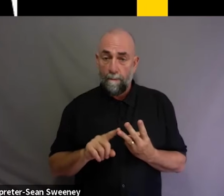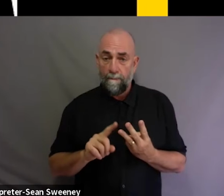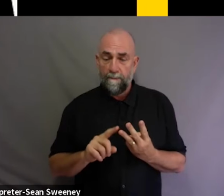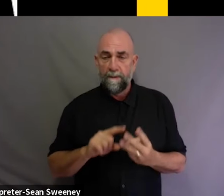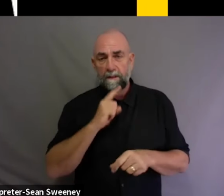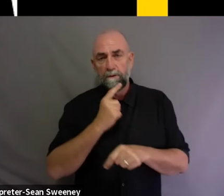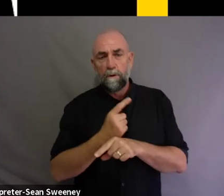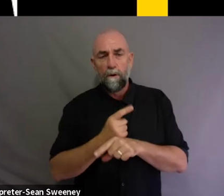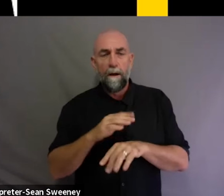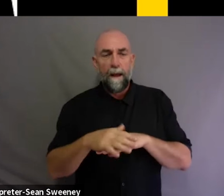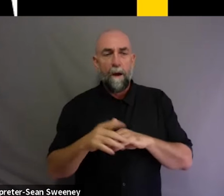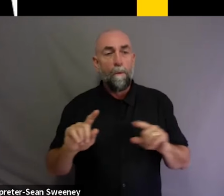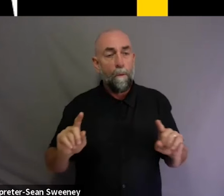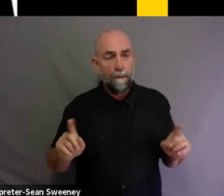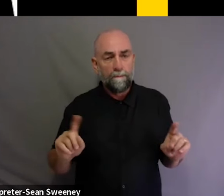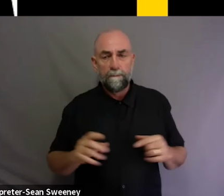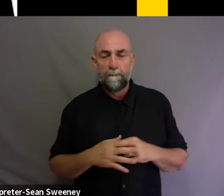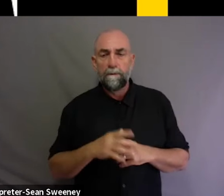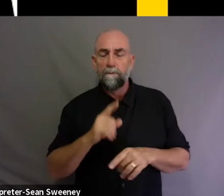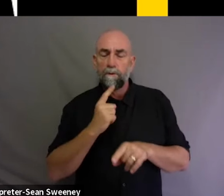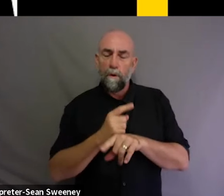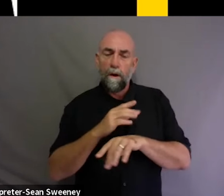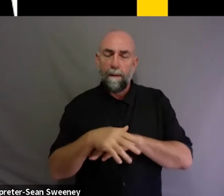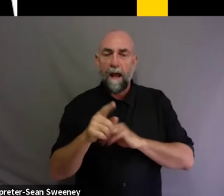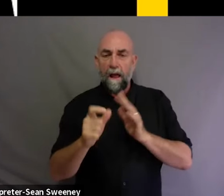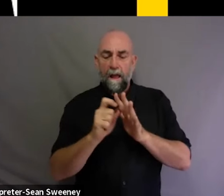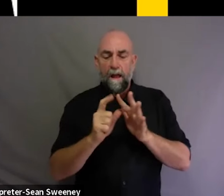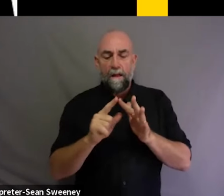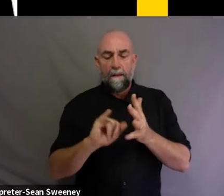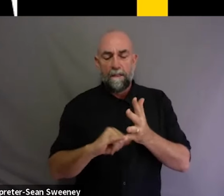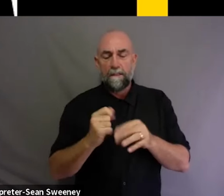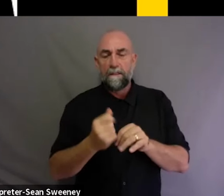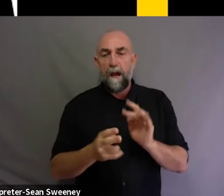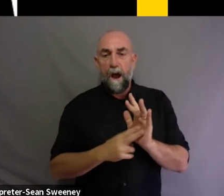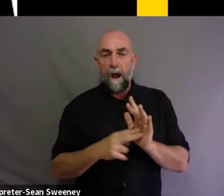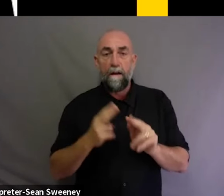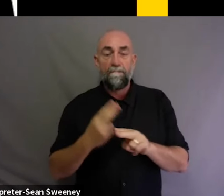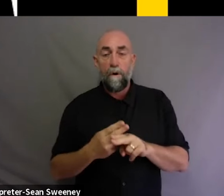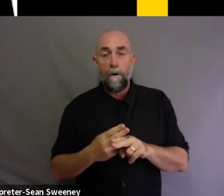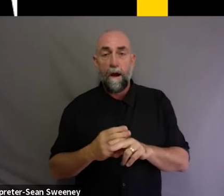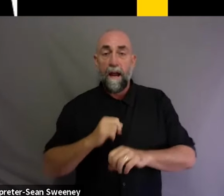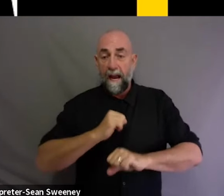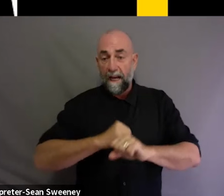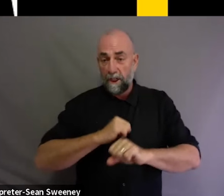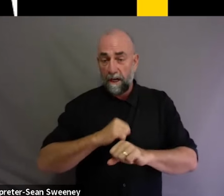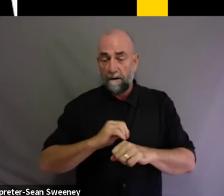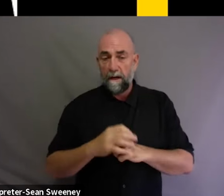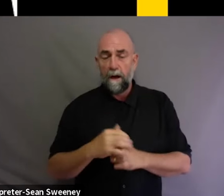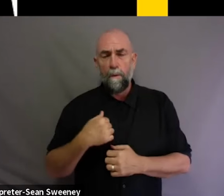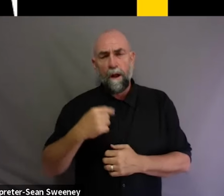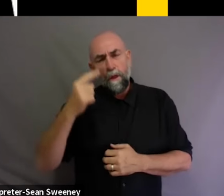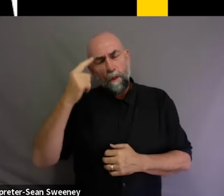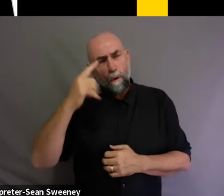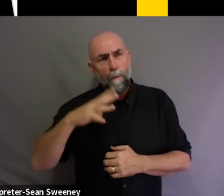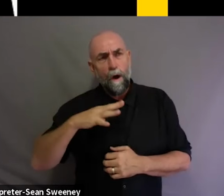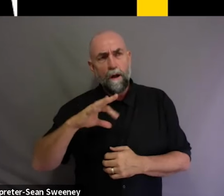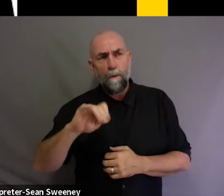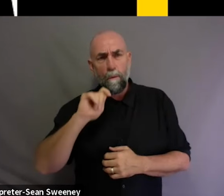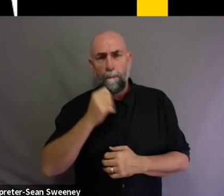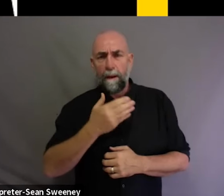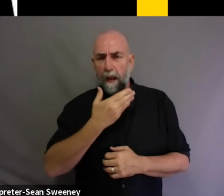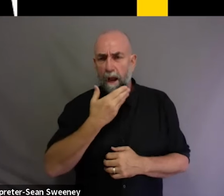on the need to design things for engineering. And we thought, wouldn't it be nice if students